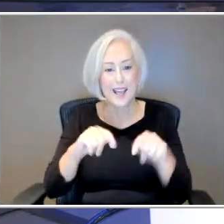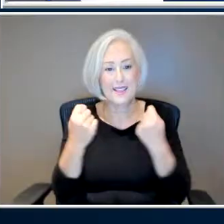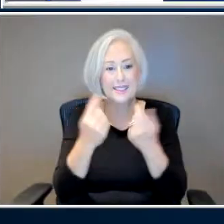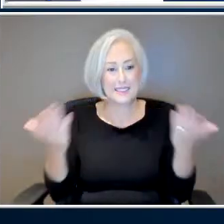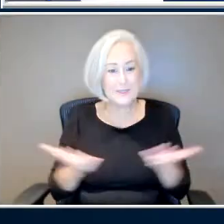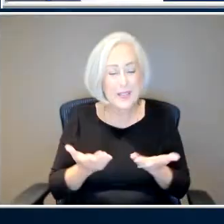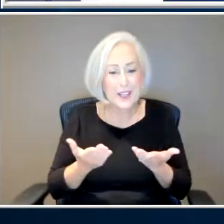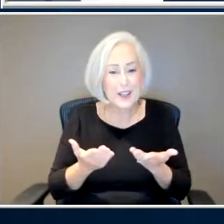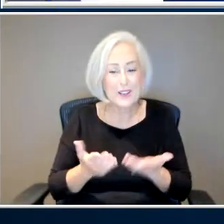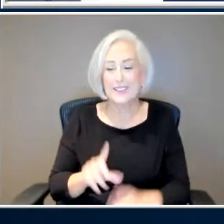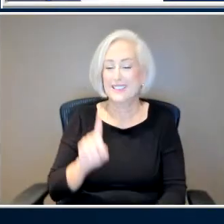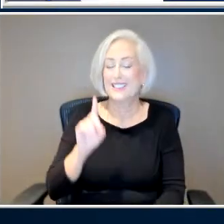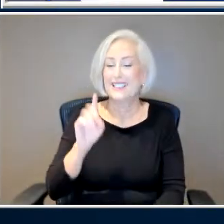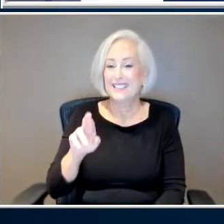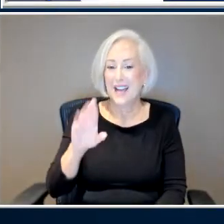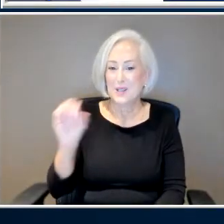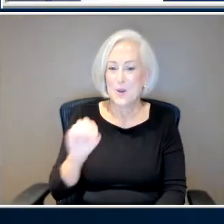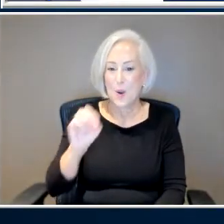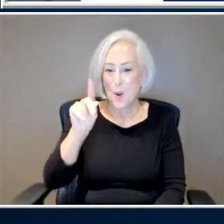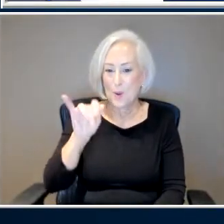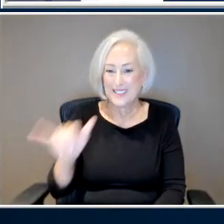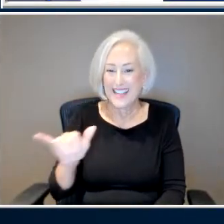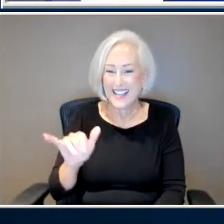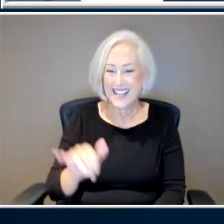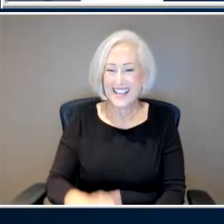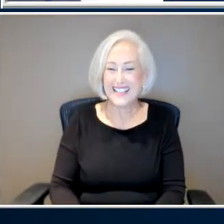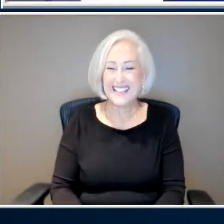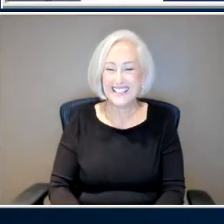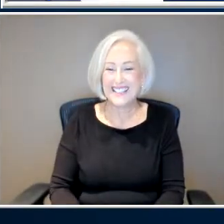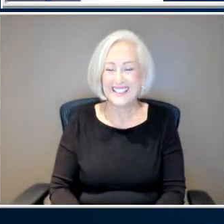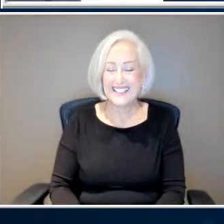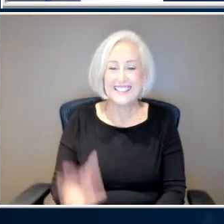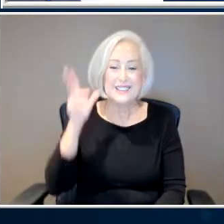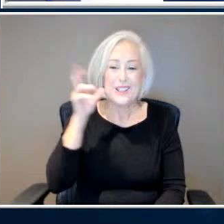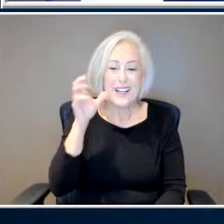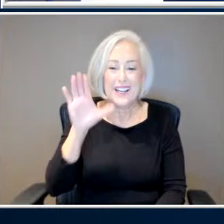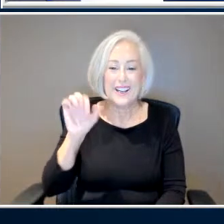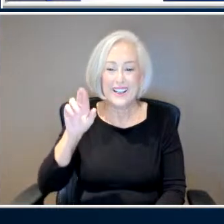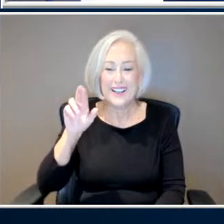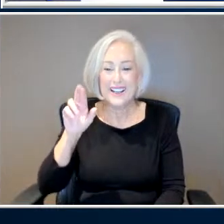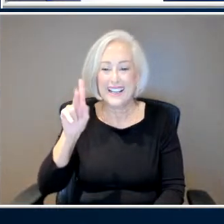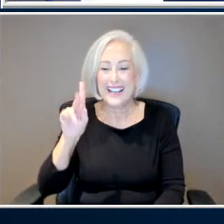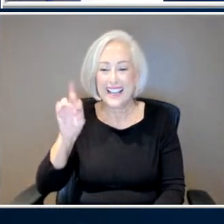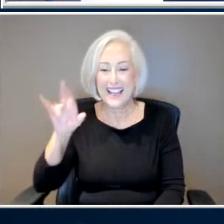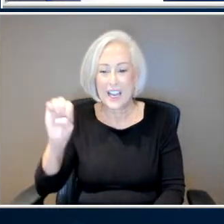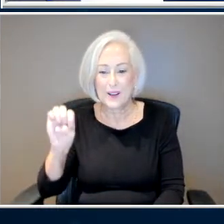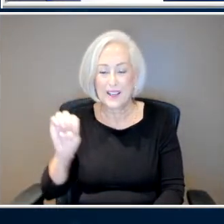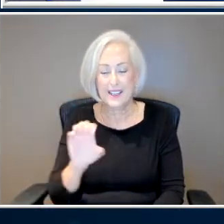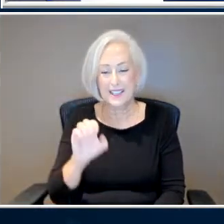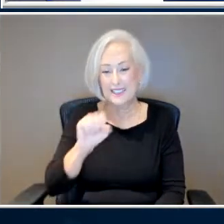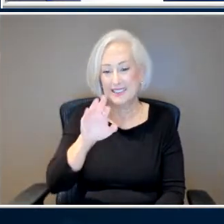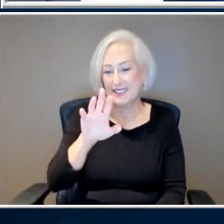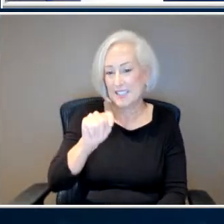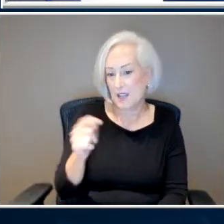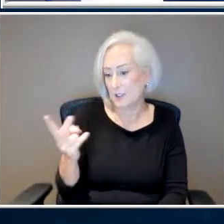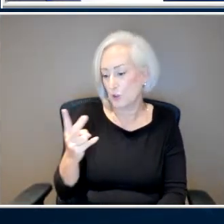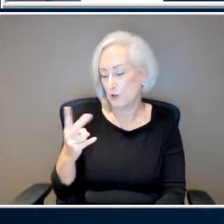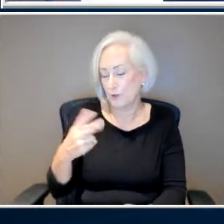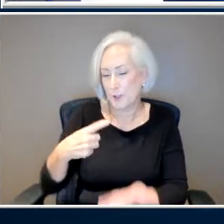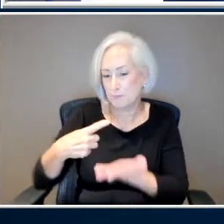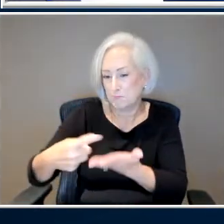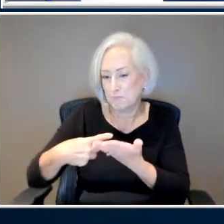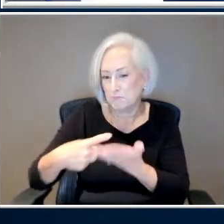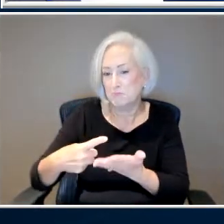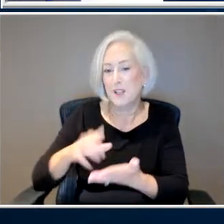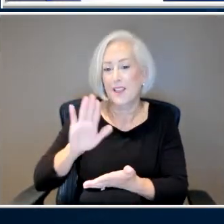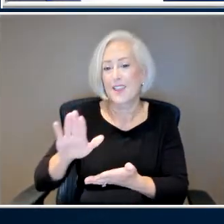Dr. O'Day, hearing Kerrie and Scott talk about their experience, when you walked into that room,